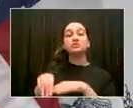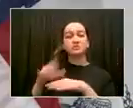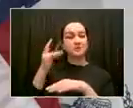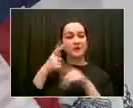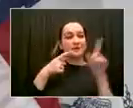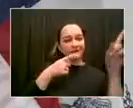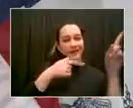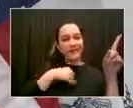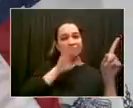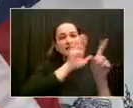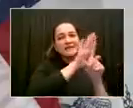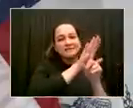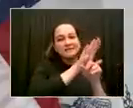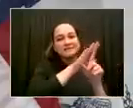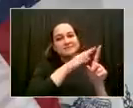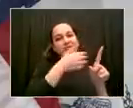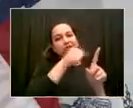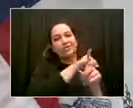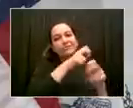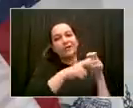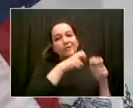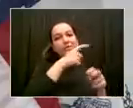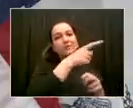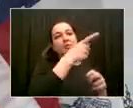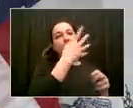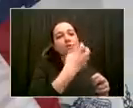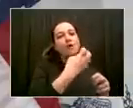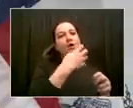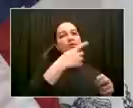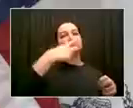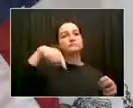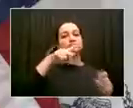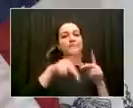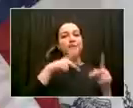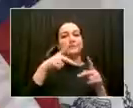harassment. That's what's really going on here. Go ahead, Andrew.